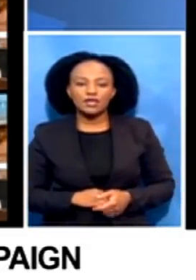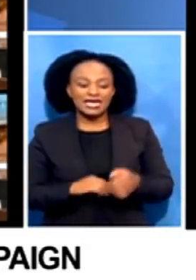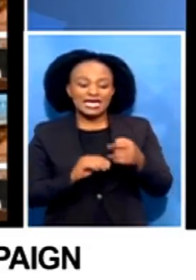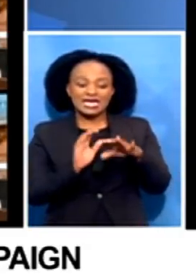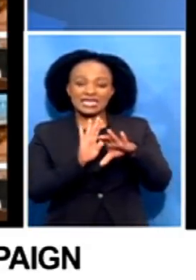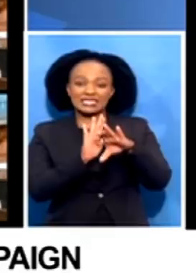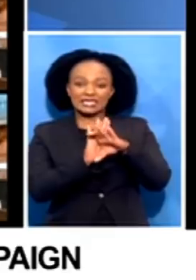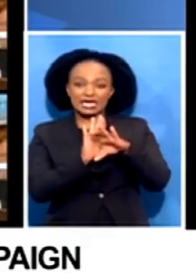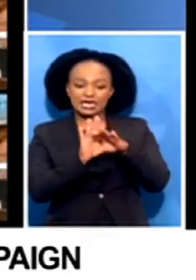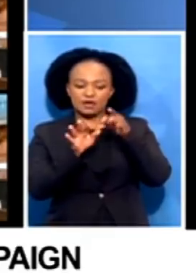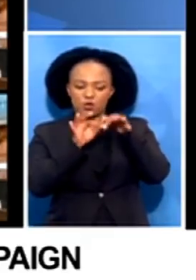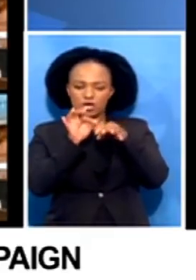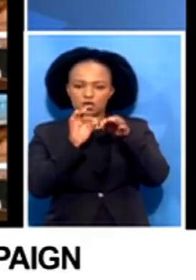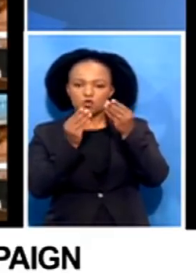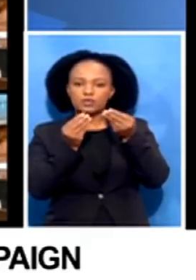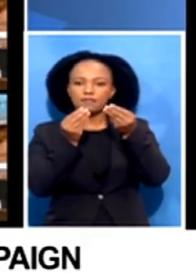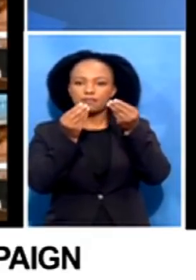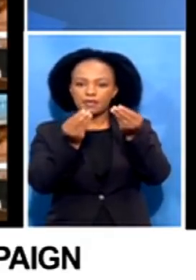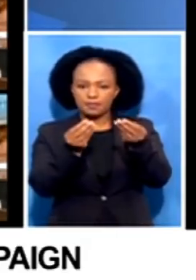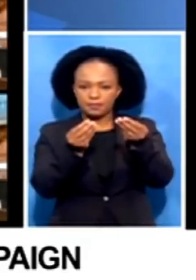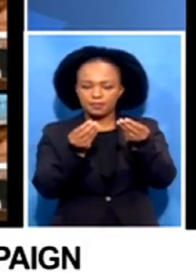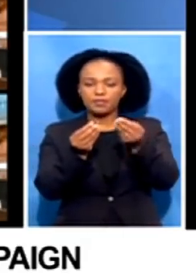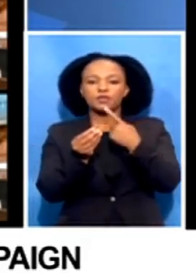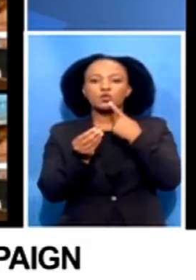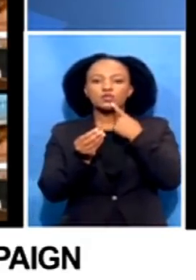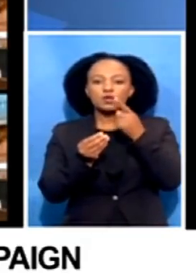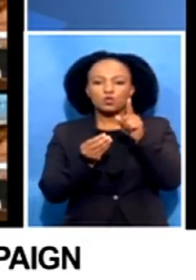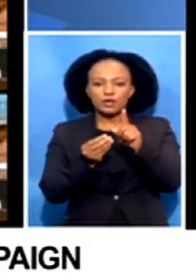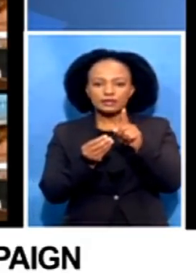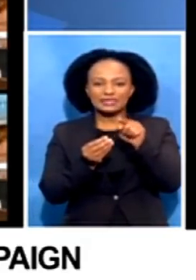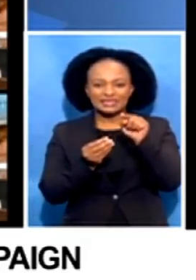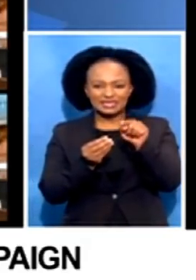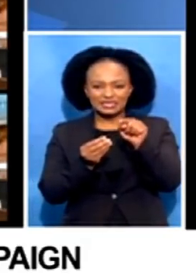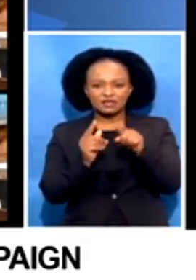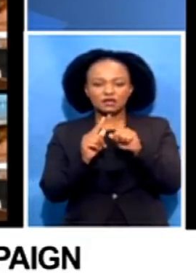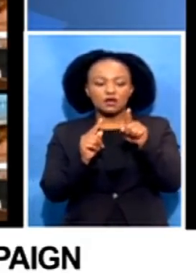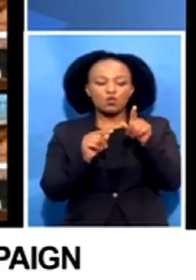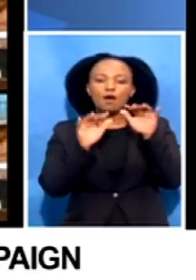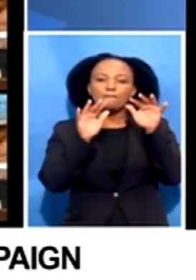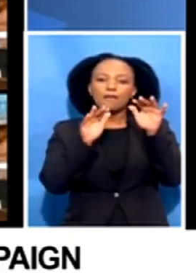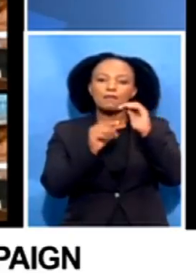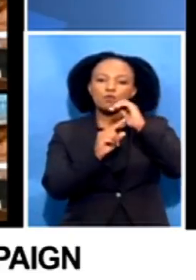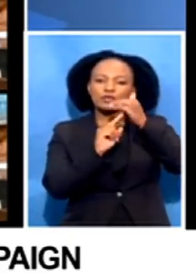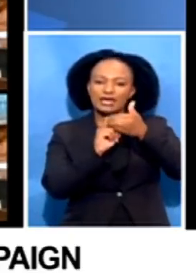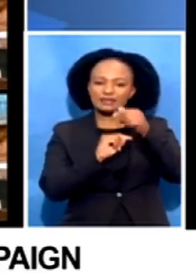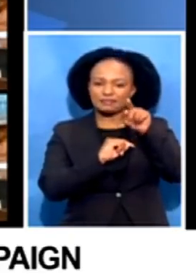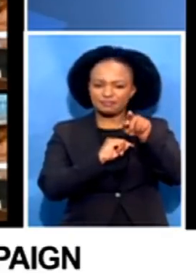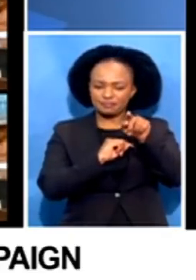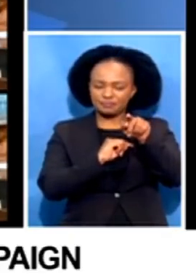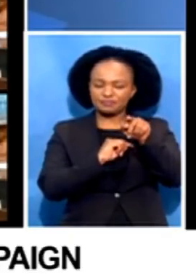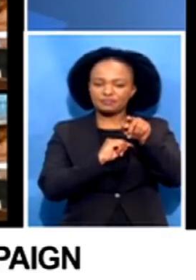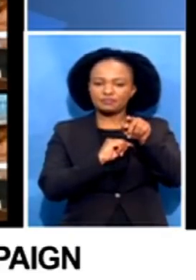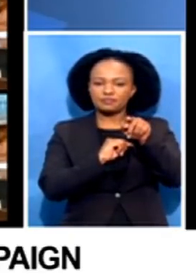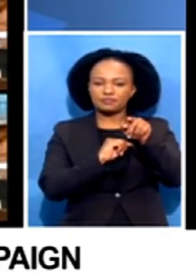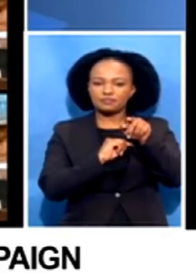states the parameters of the public protector, and that matters that relate to the